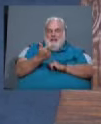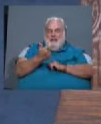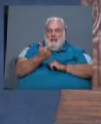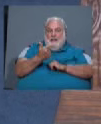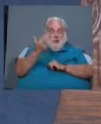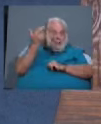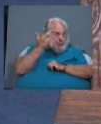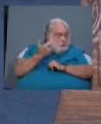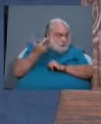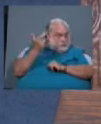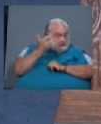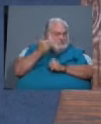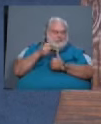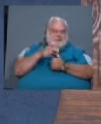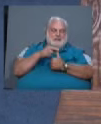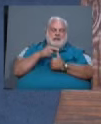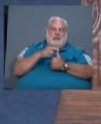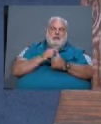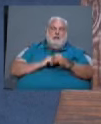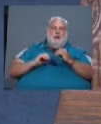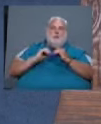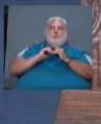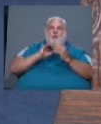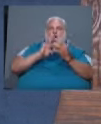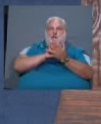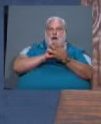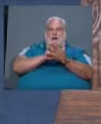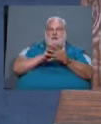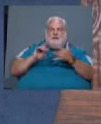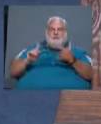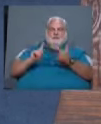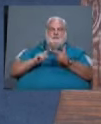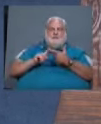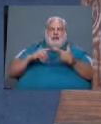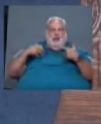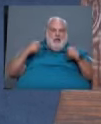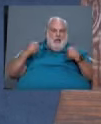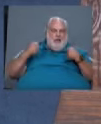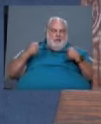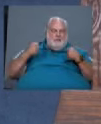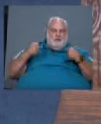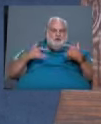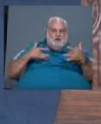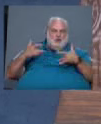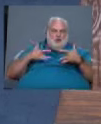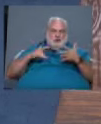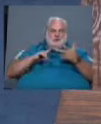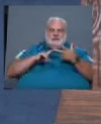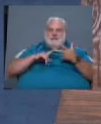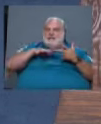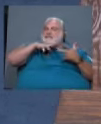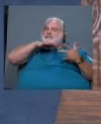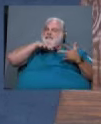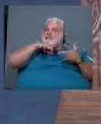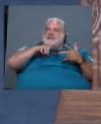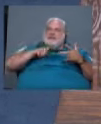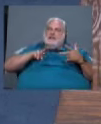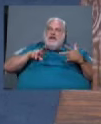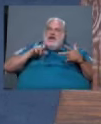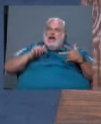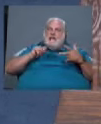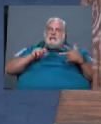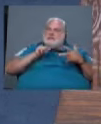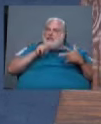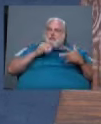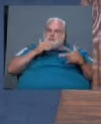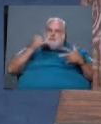as the increased traffic, health concerns with increased dust, and we just don't think it's a good idea